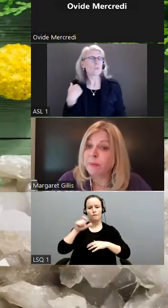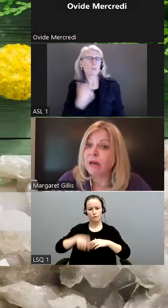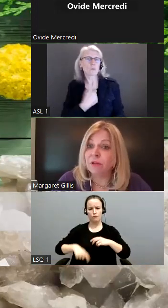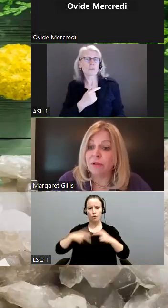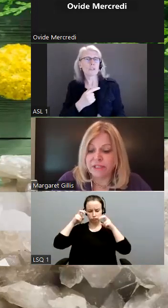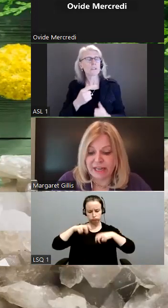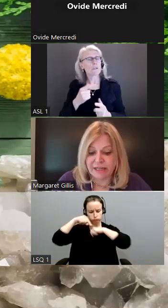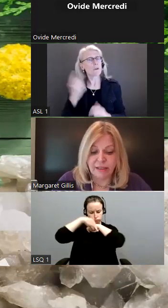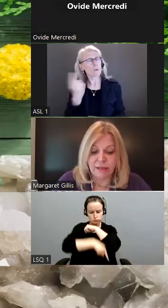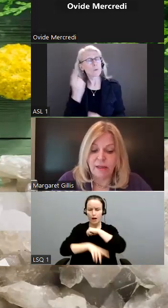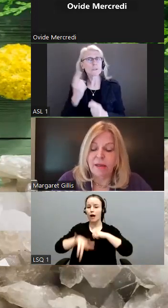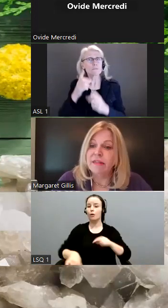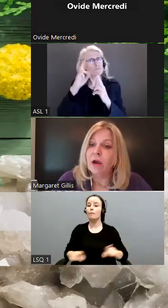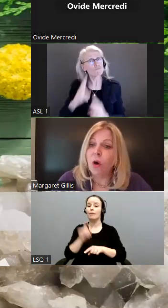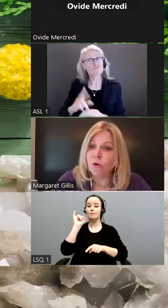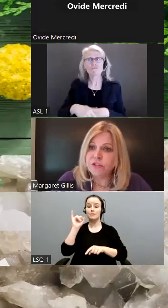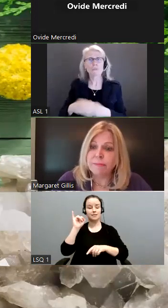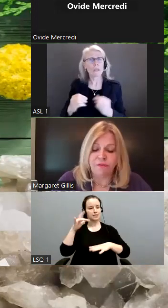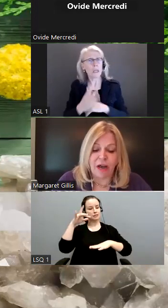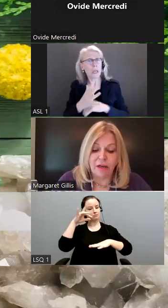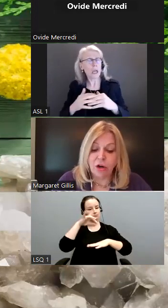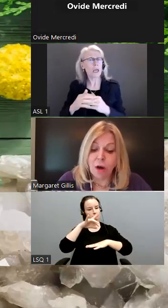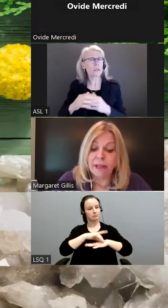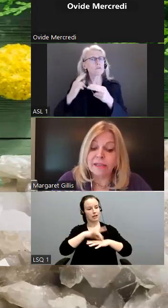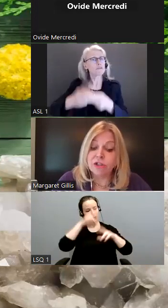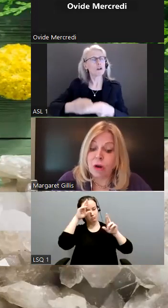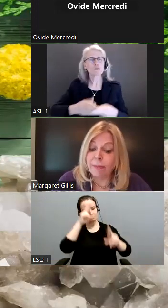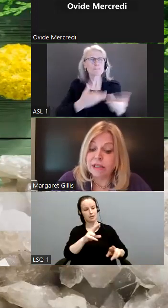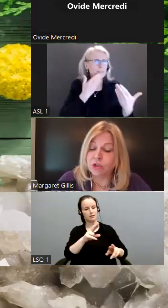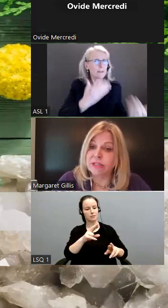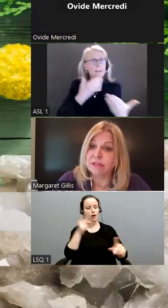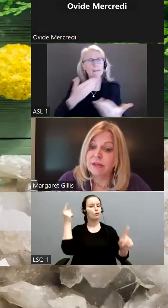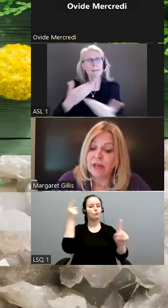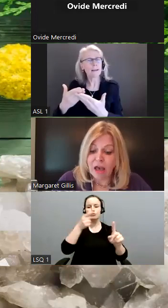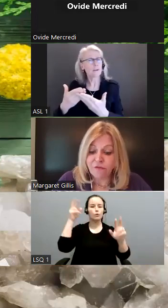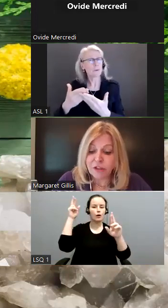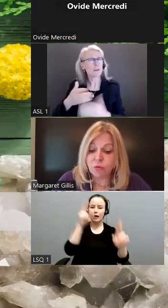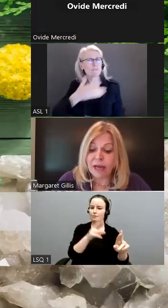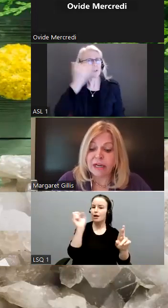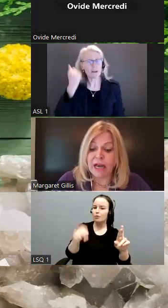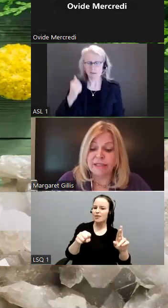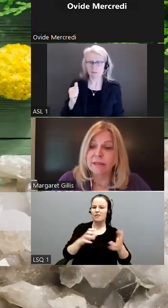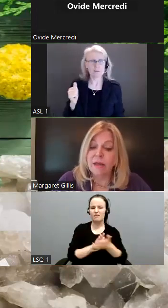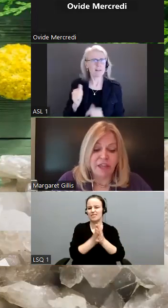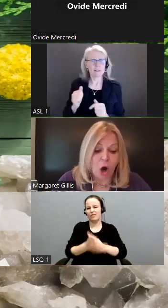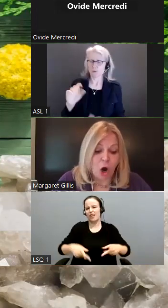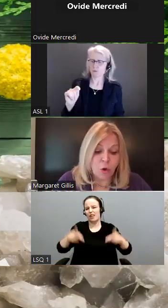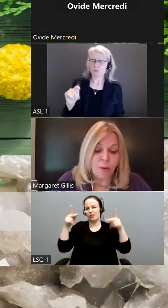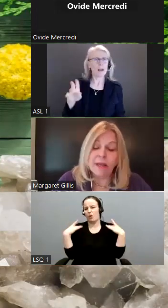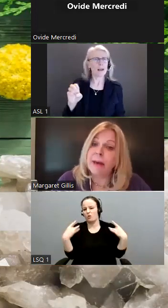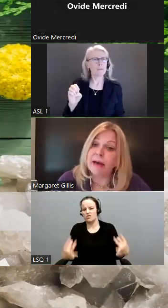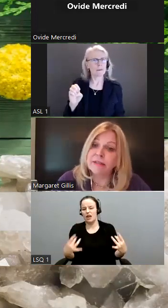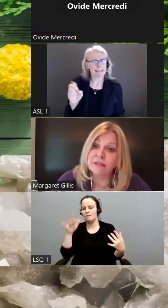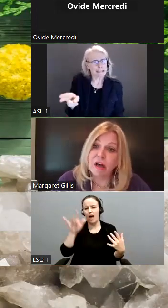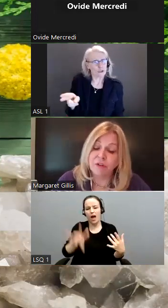with respectful intent, they oversimplify complex tribal histories and fail to recognize the